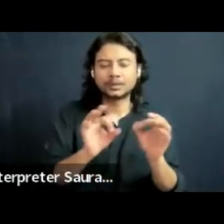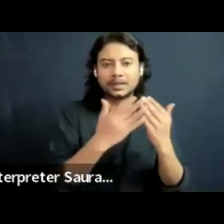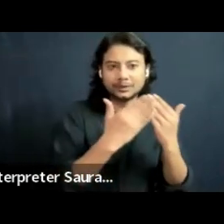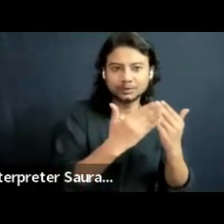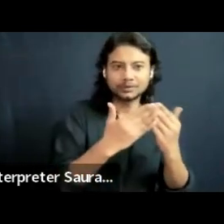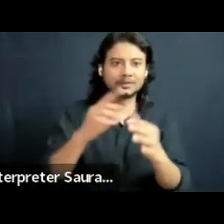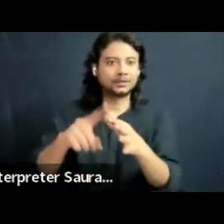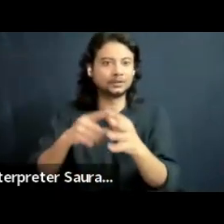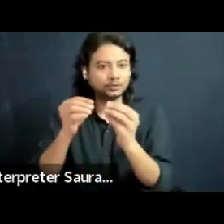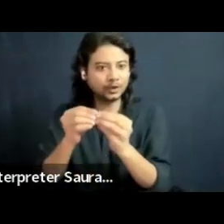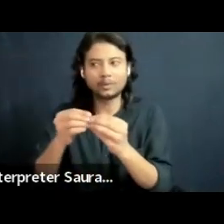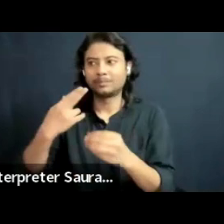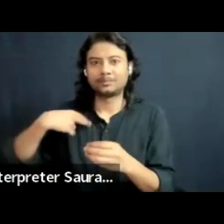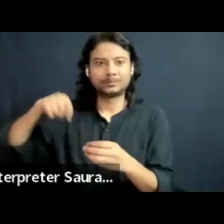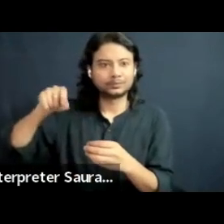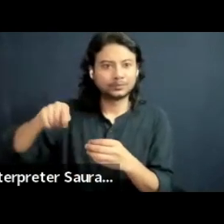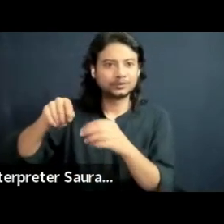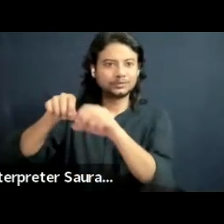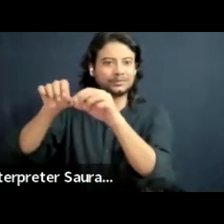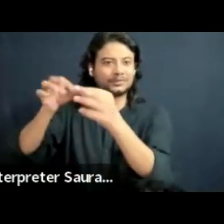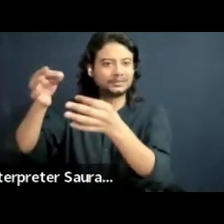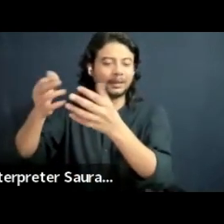system and the healthcare. Yeah, next.